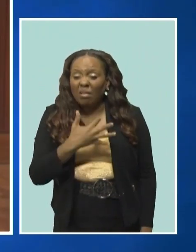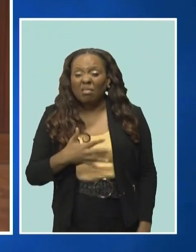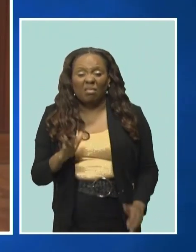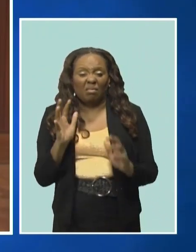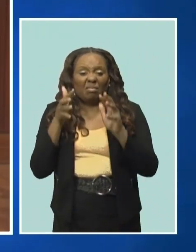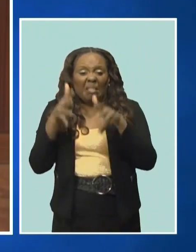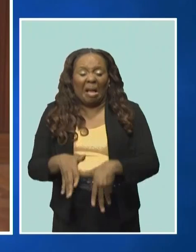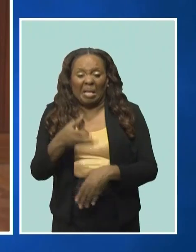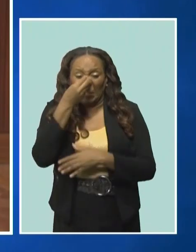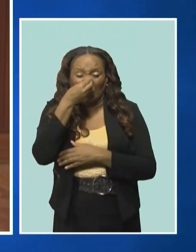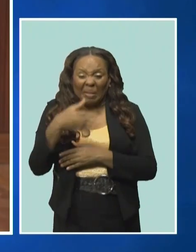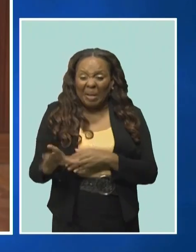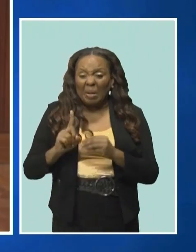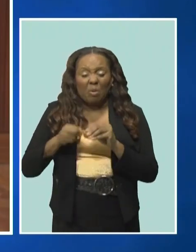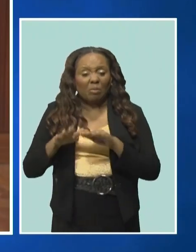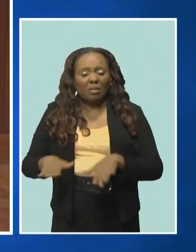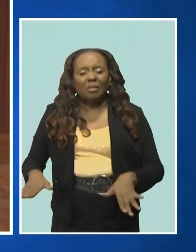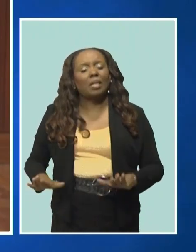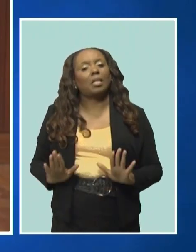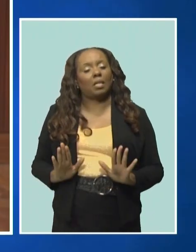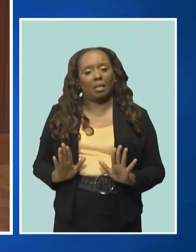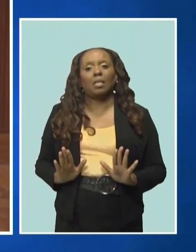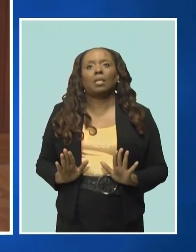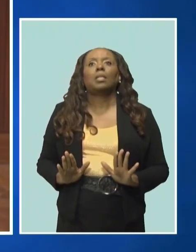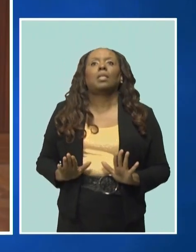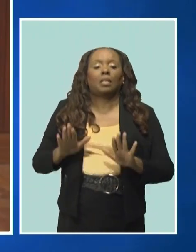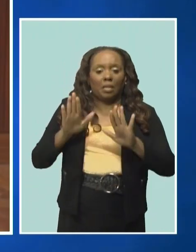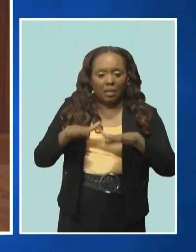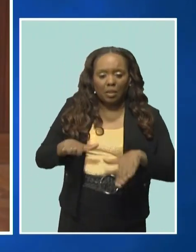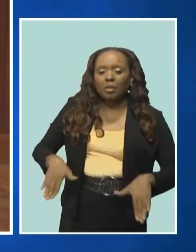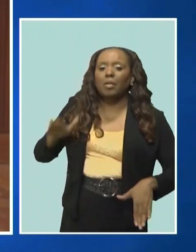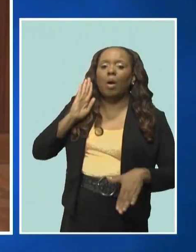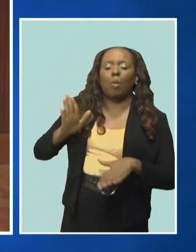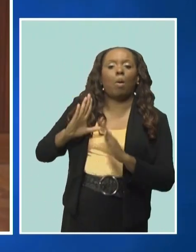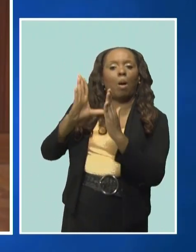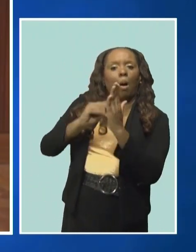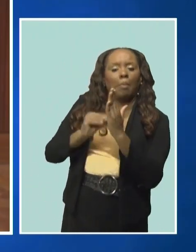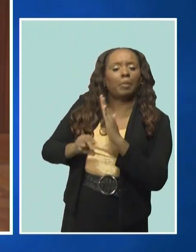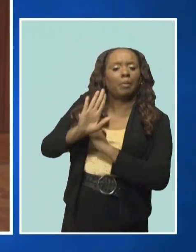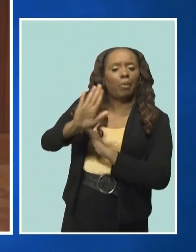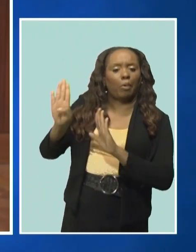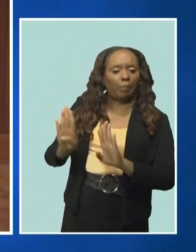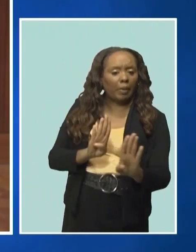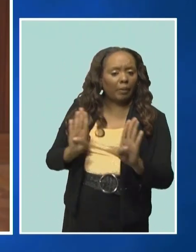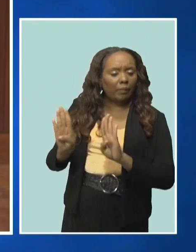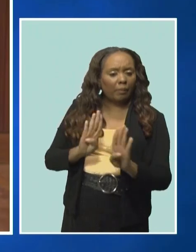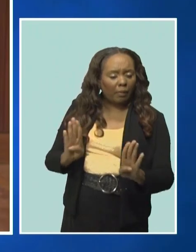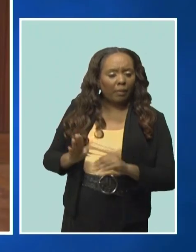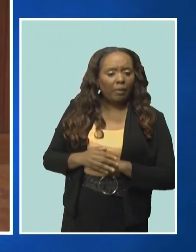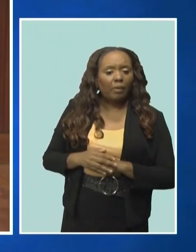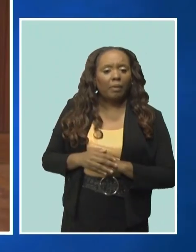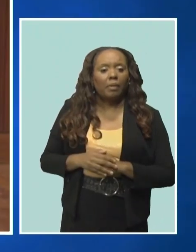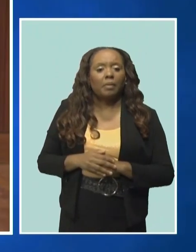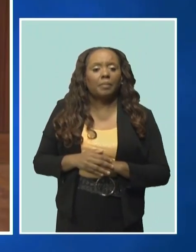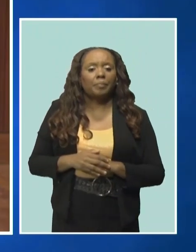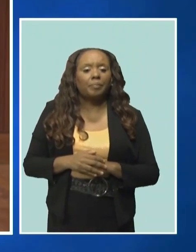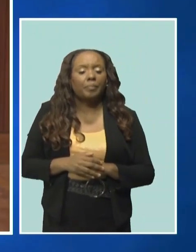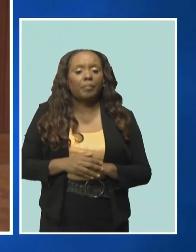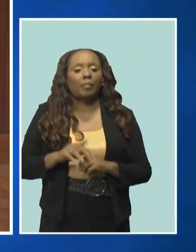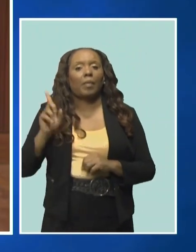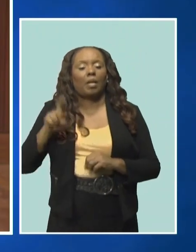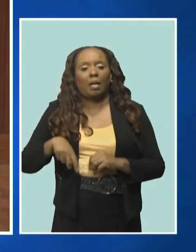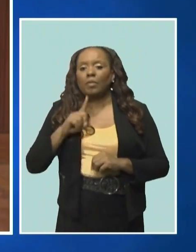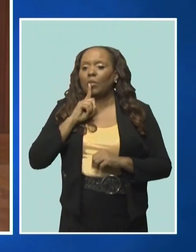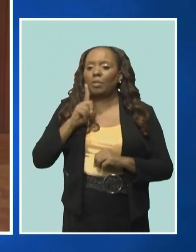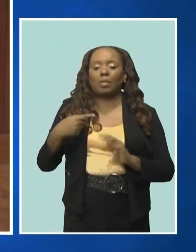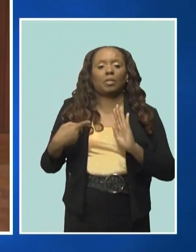neglect, all kinds of things, that is what will come out a lot of times, Mr. President. And so we have to pour into the cups